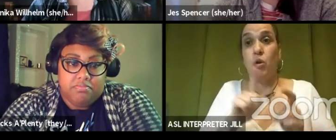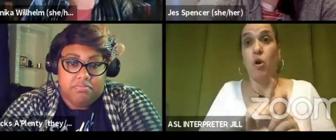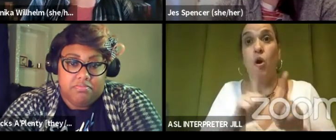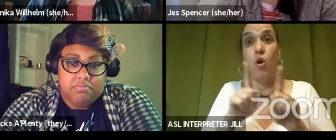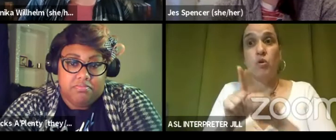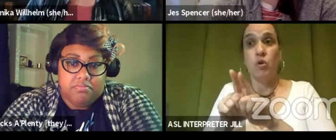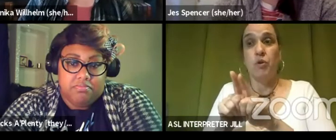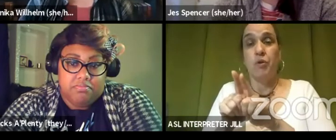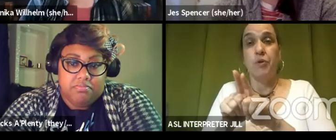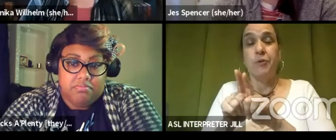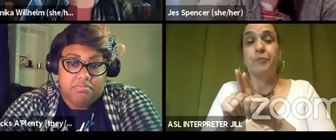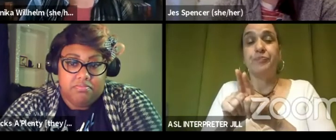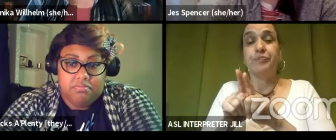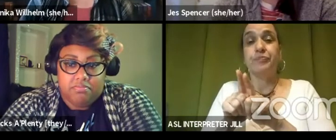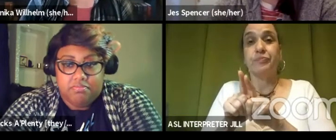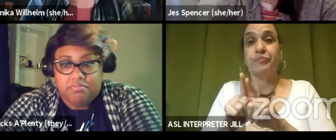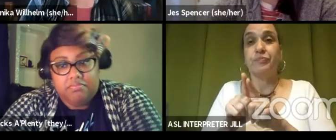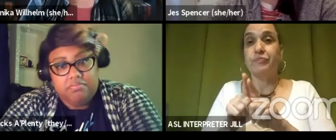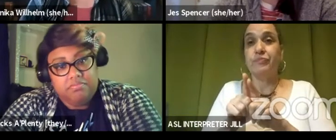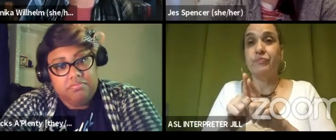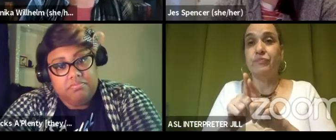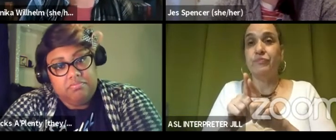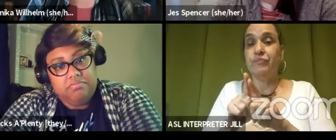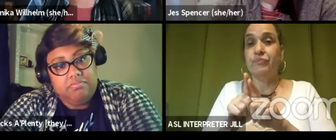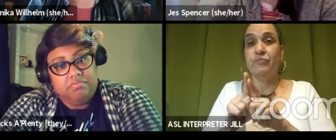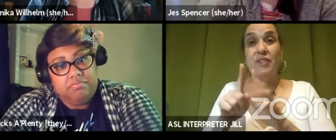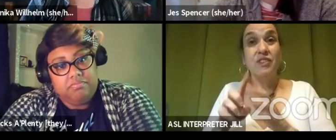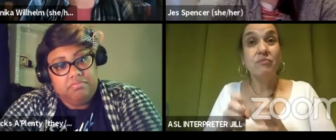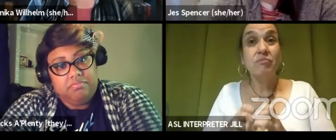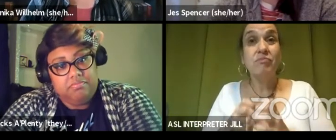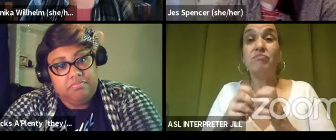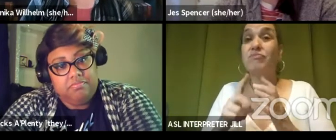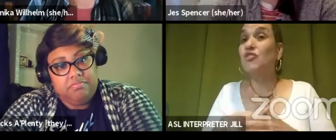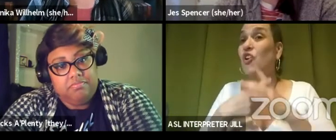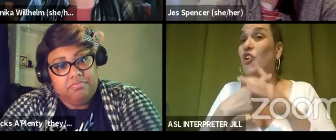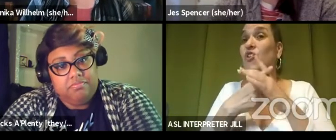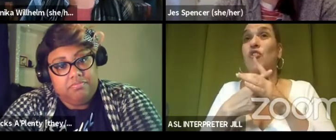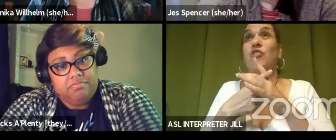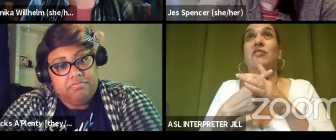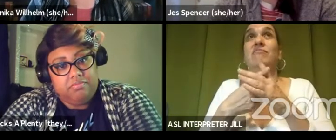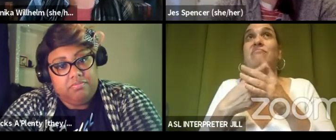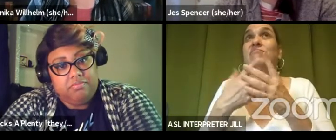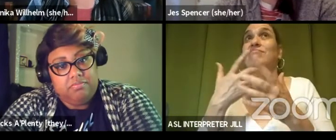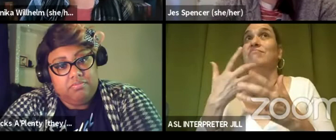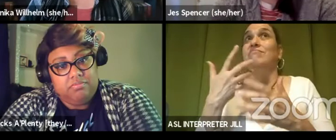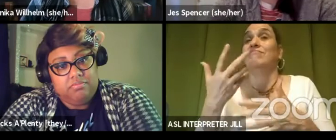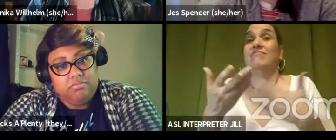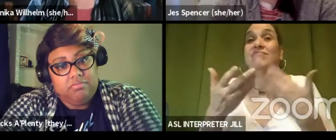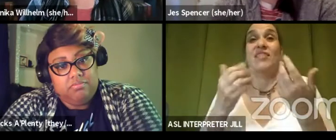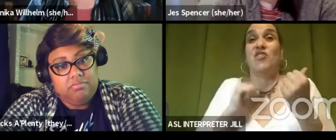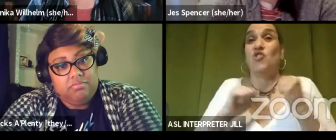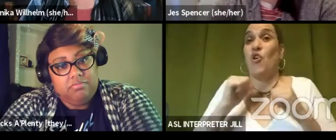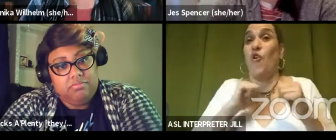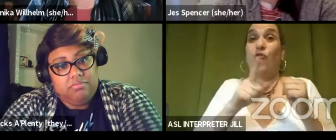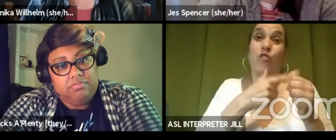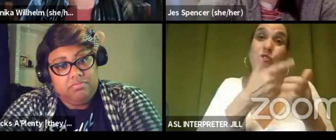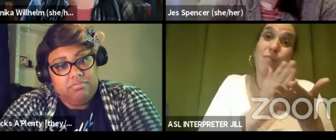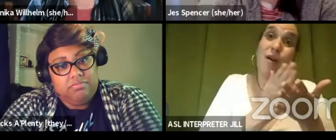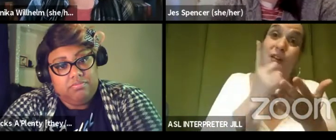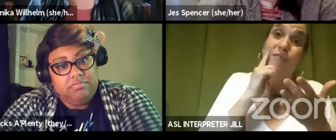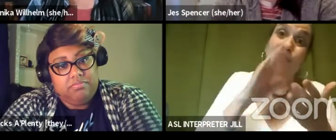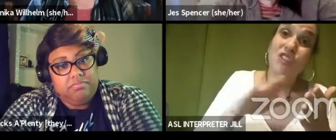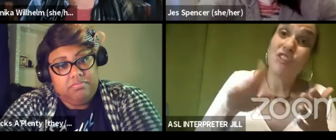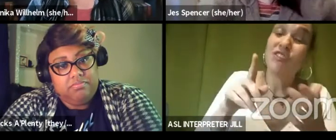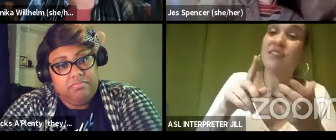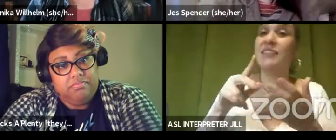and starting a series where it's like the first act is for the kids and the second act, you know, that